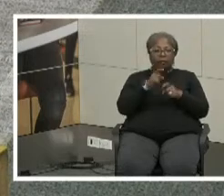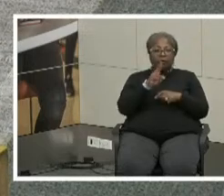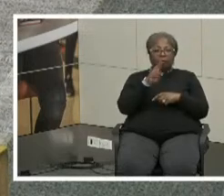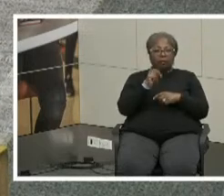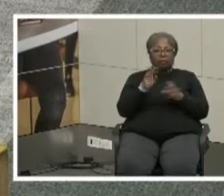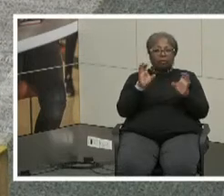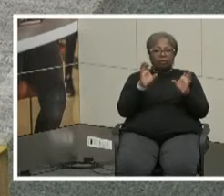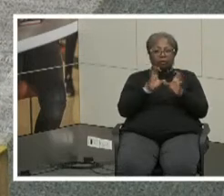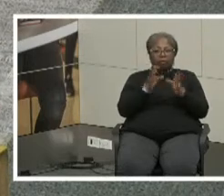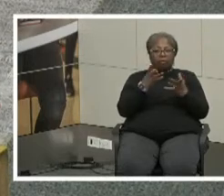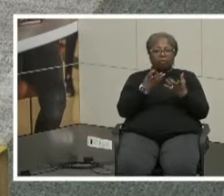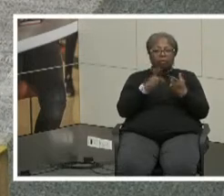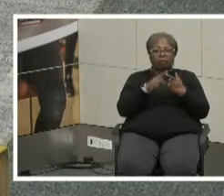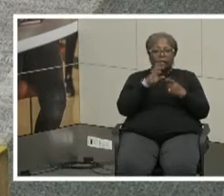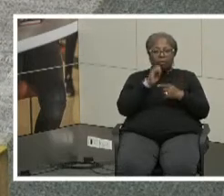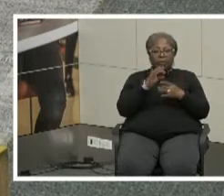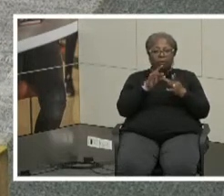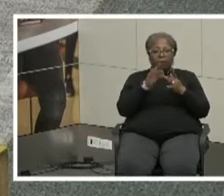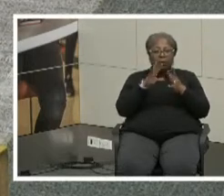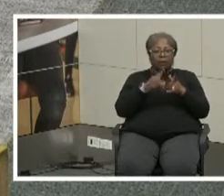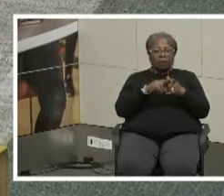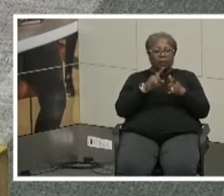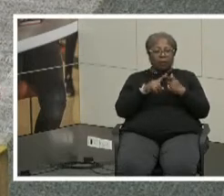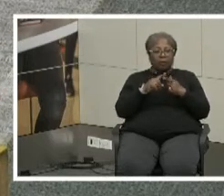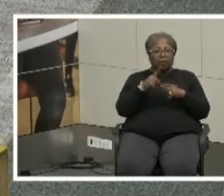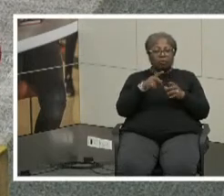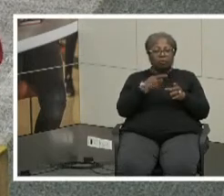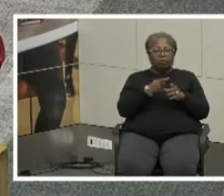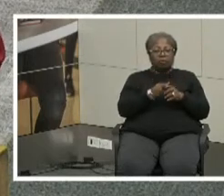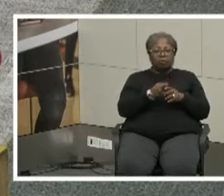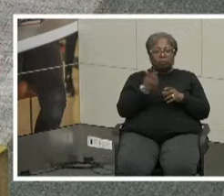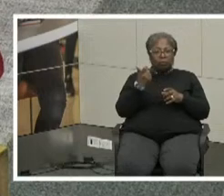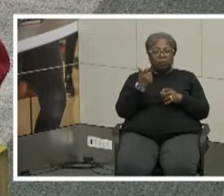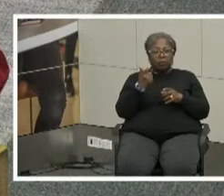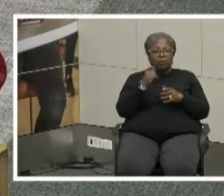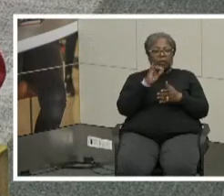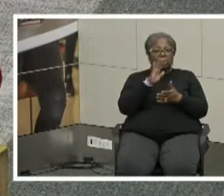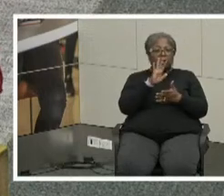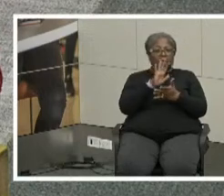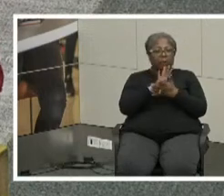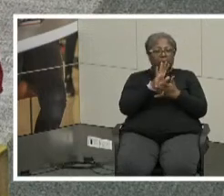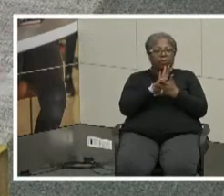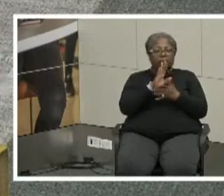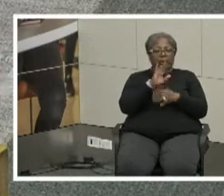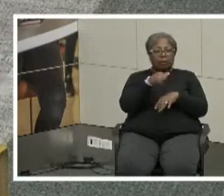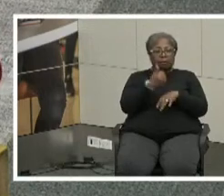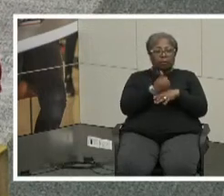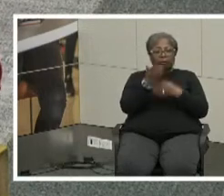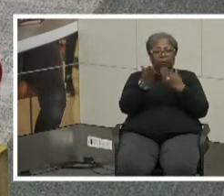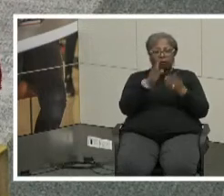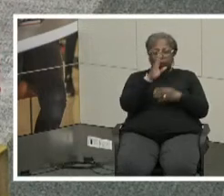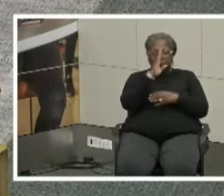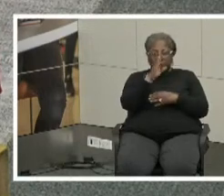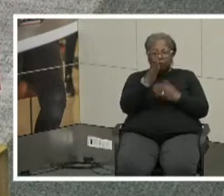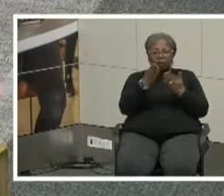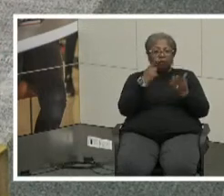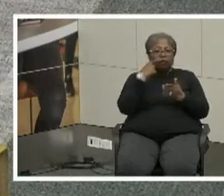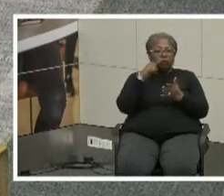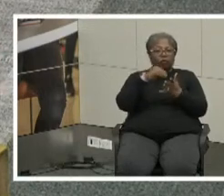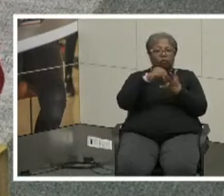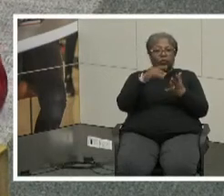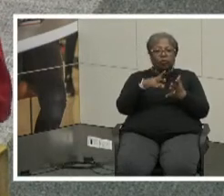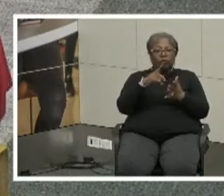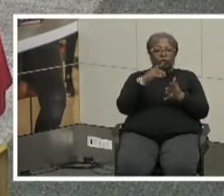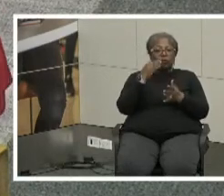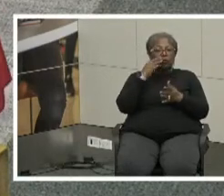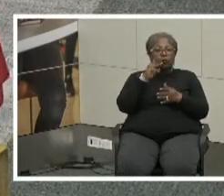wannabe leader and then you remove the campus Based Services Direct Services for the students that